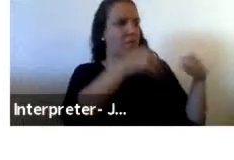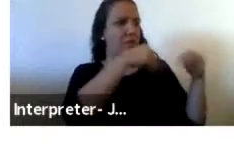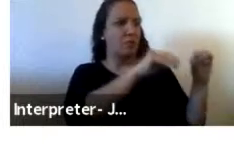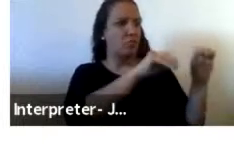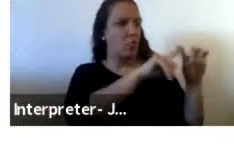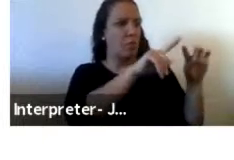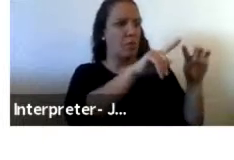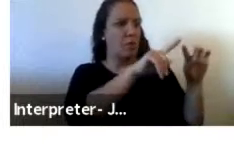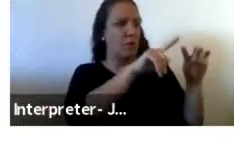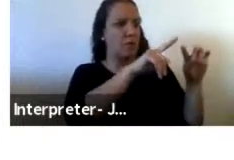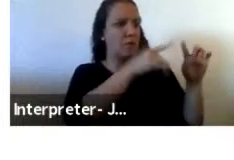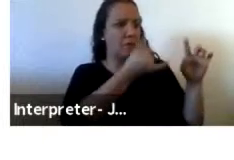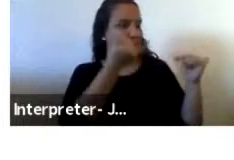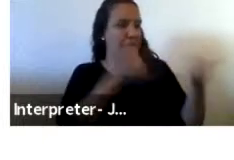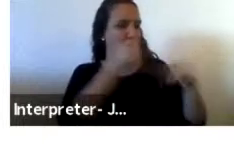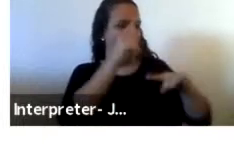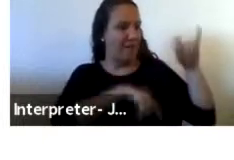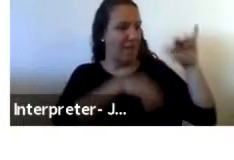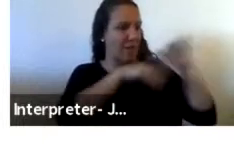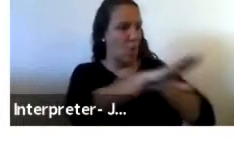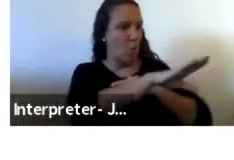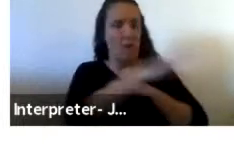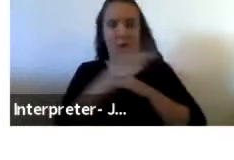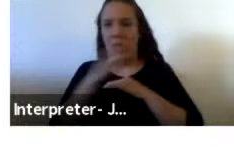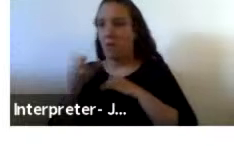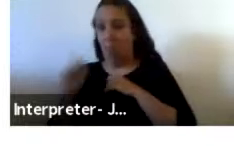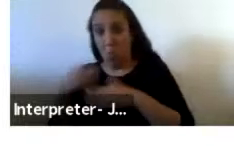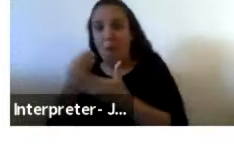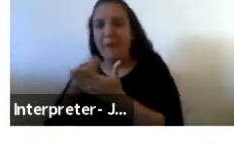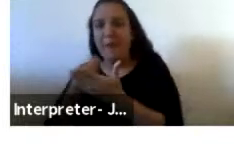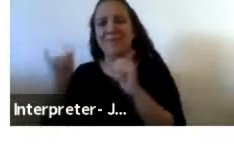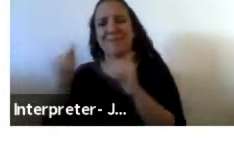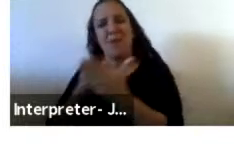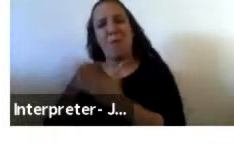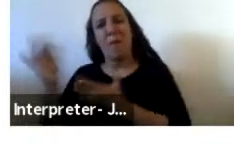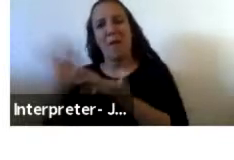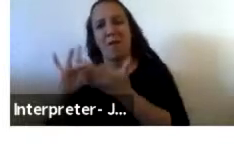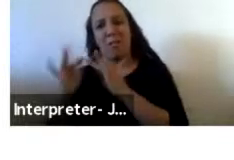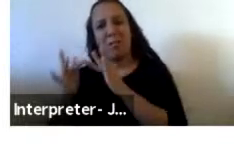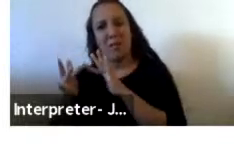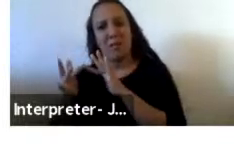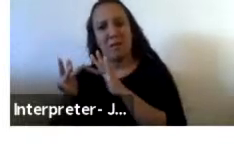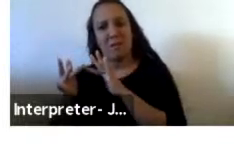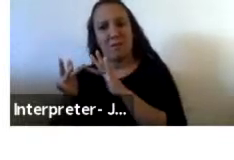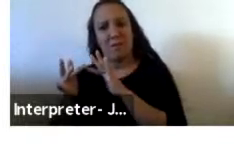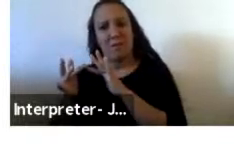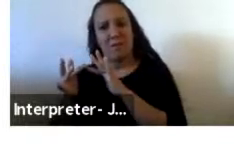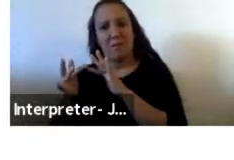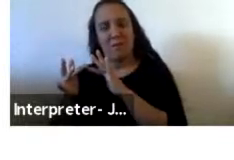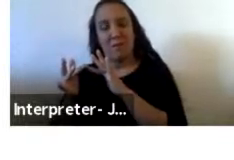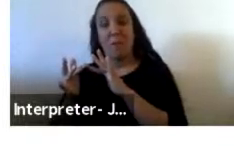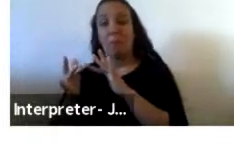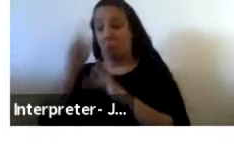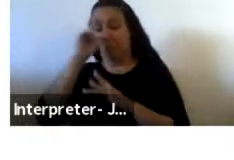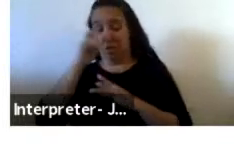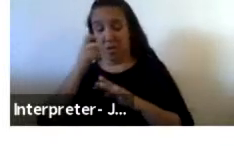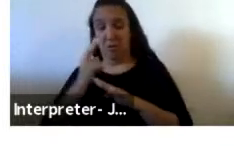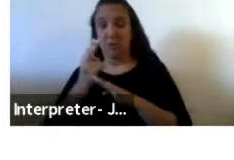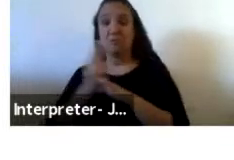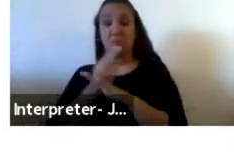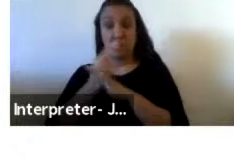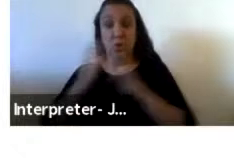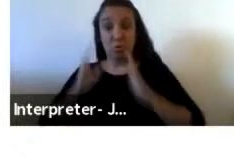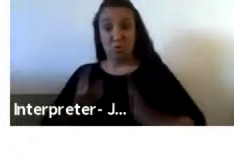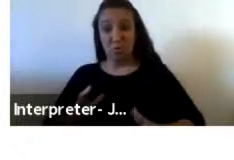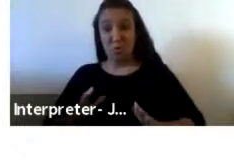or even ship and so forth. So those are things that you definitely have to start researching now, because as consumers, we're spending more time at